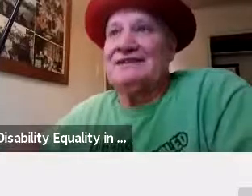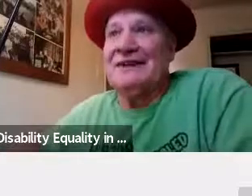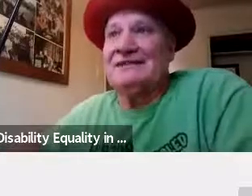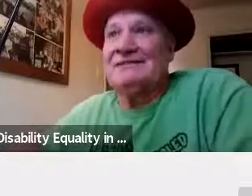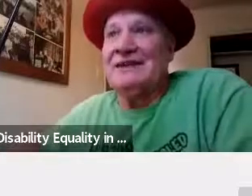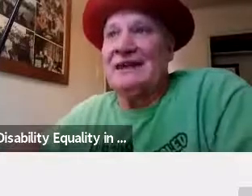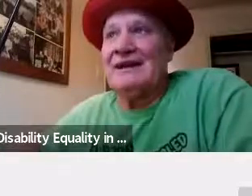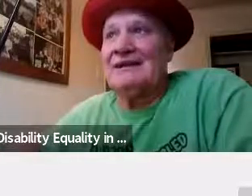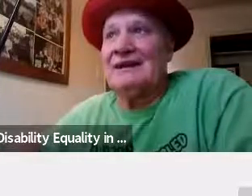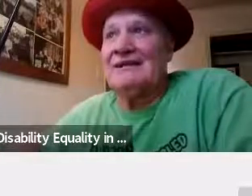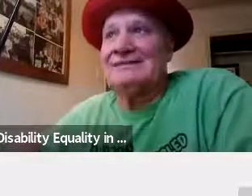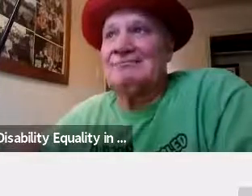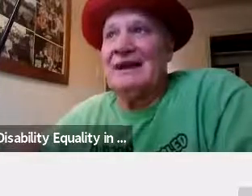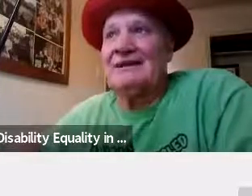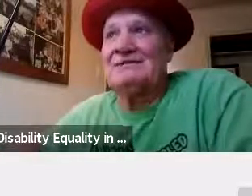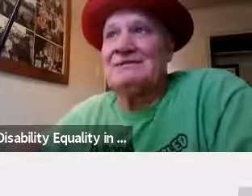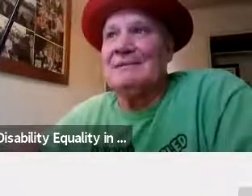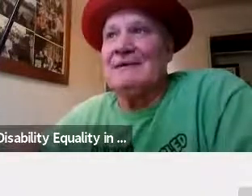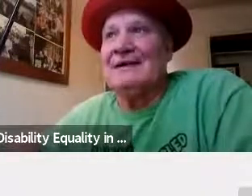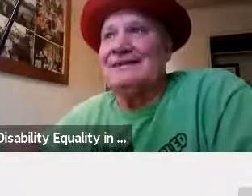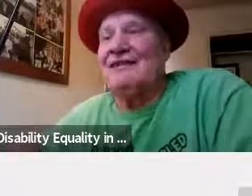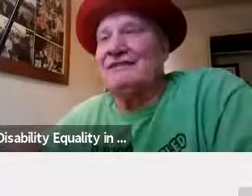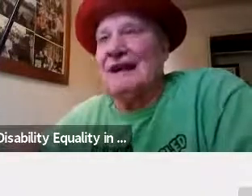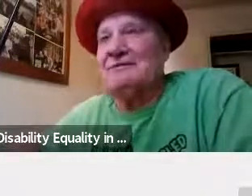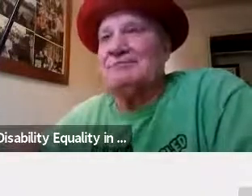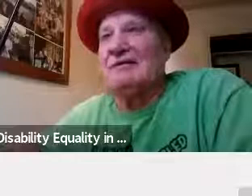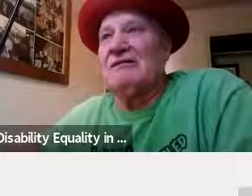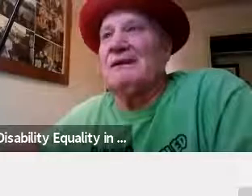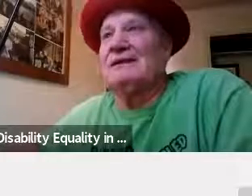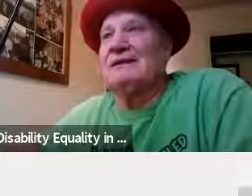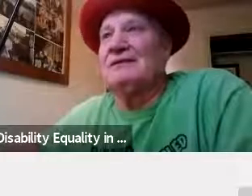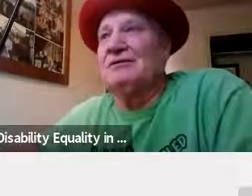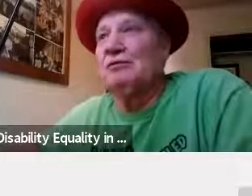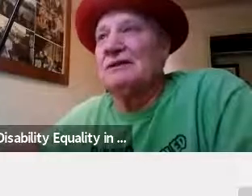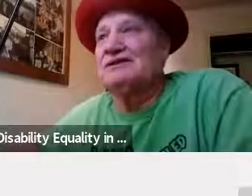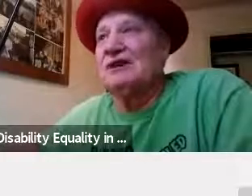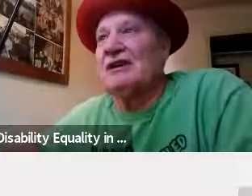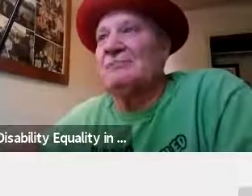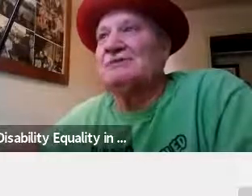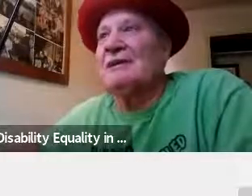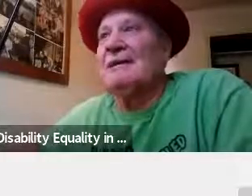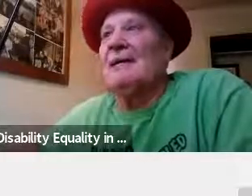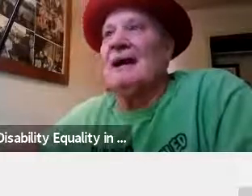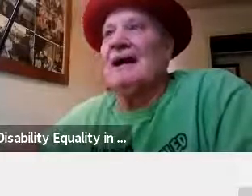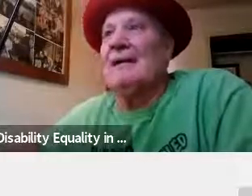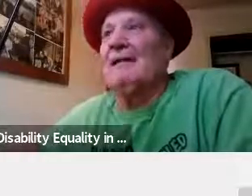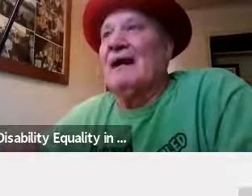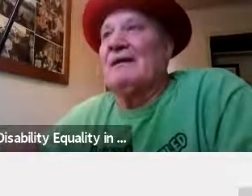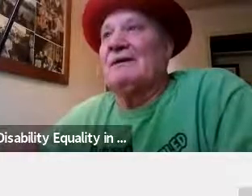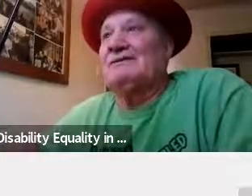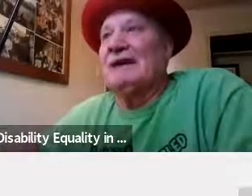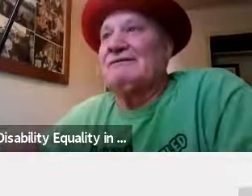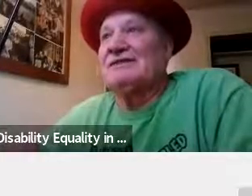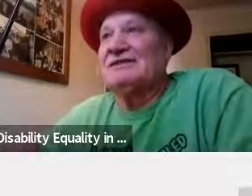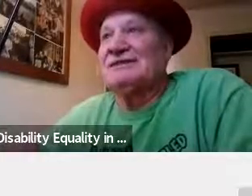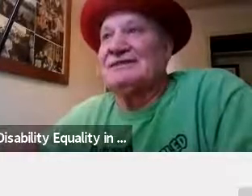to educators on here. You can get lesson plans, you get different types of programming, you can do workshops. And